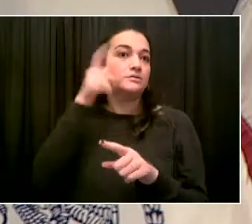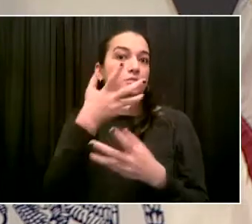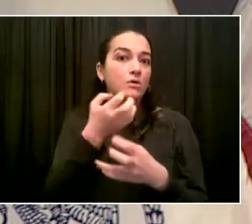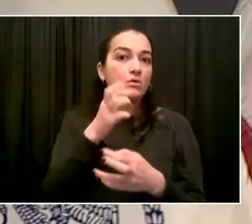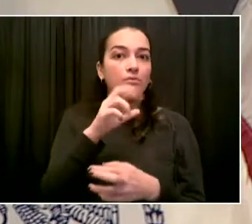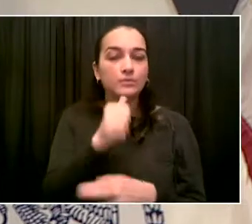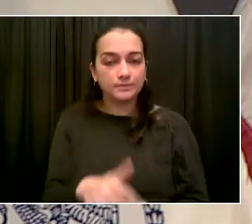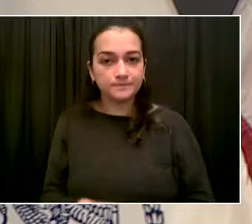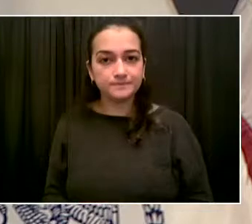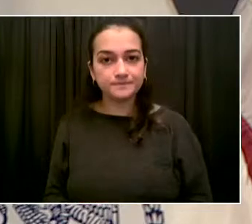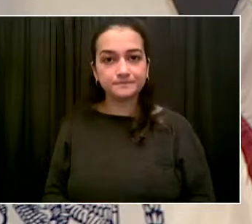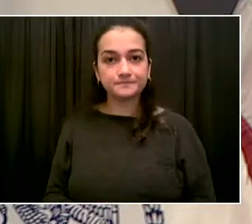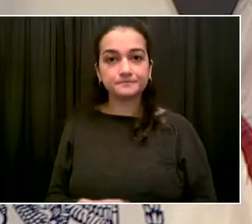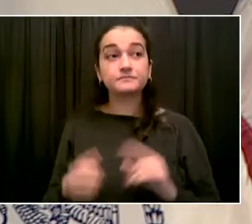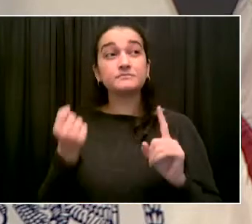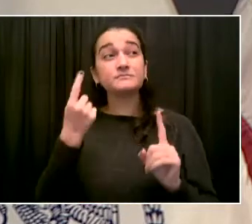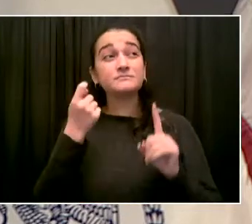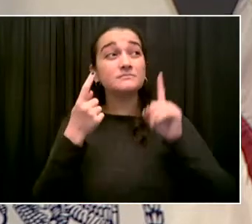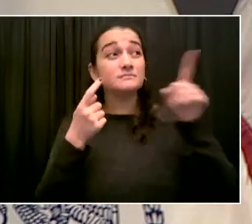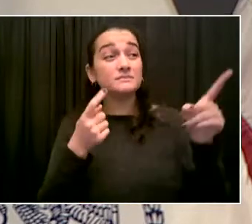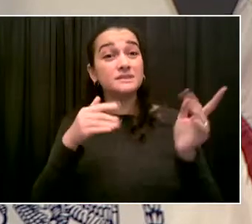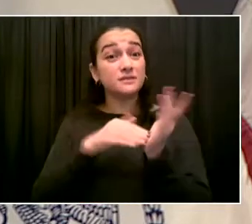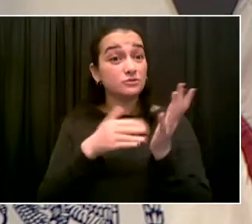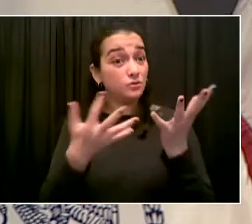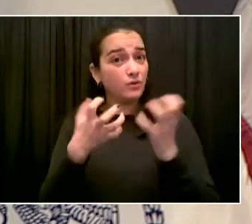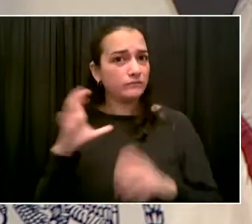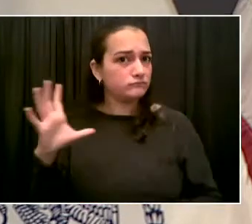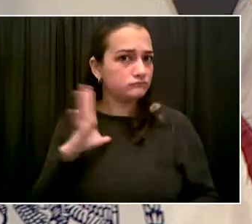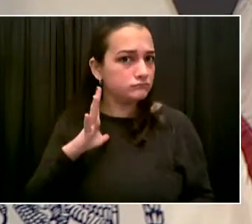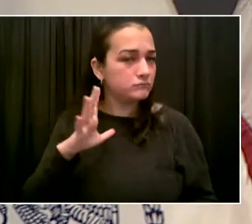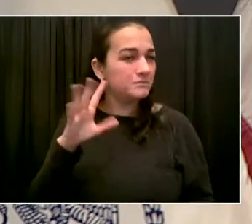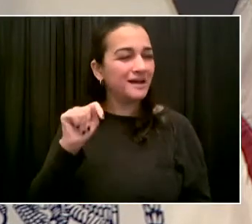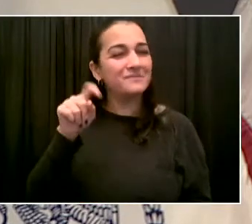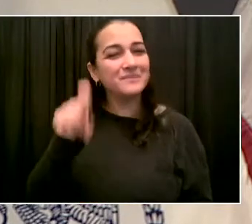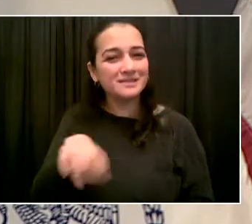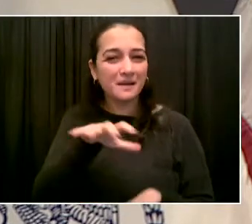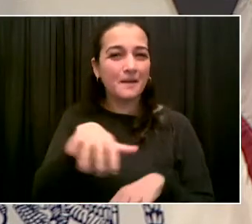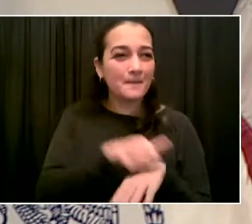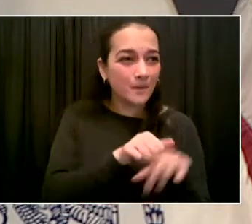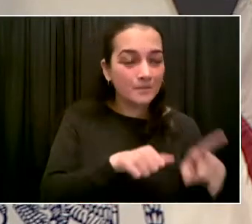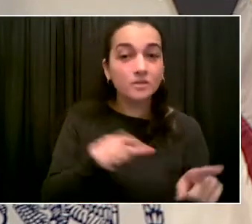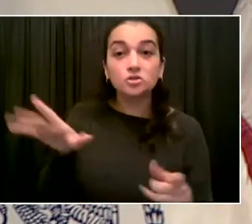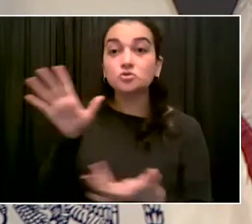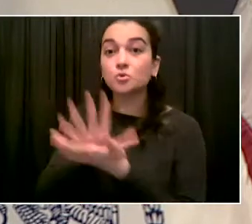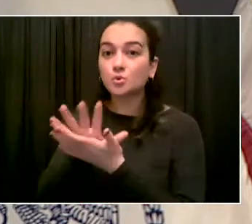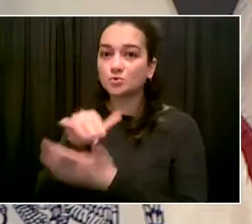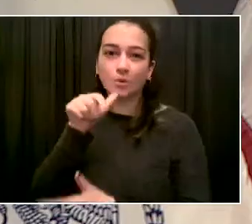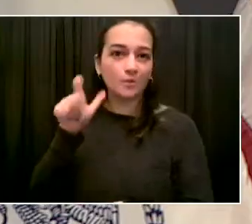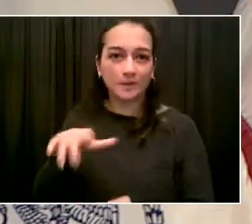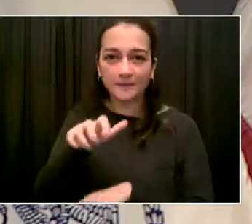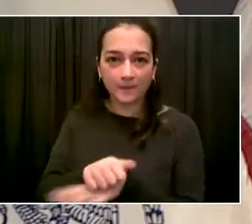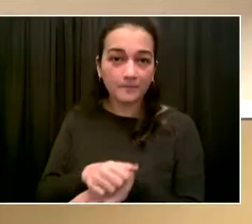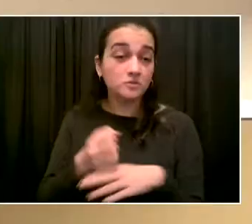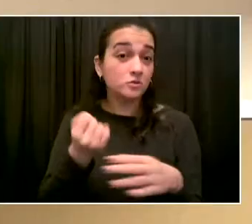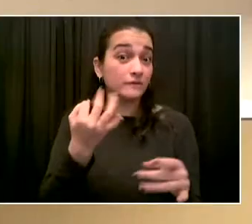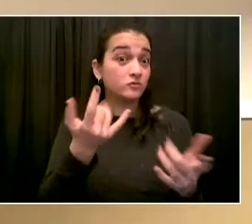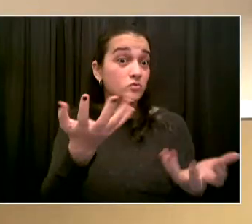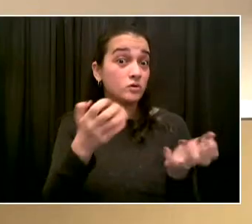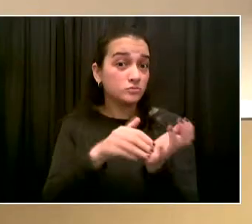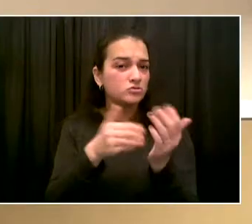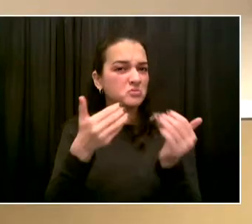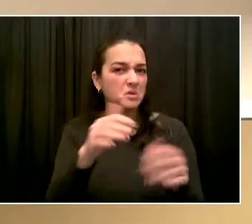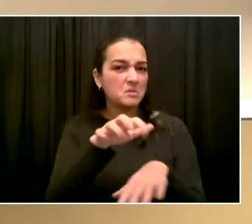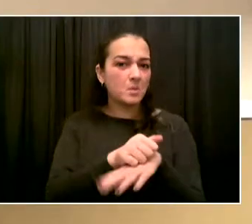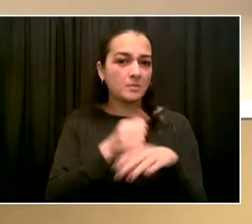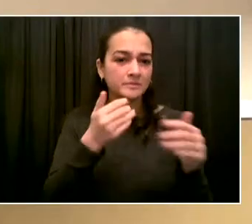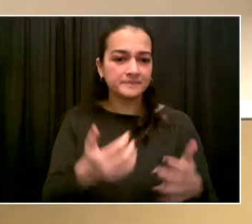Dr. Choksi, you want to add? Thank you, sir. And I very much agree. You know, we wanted to be swift in setting up as